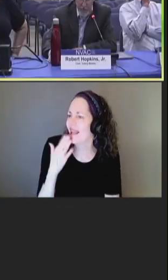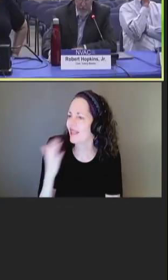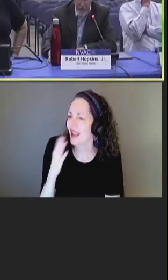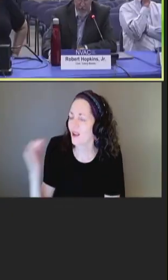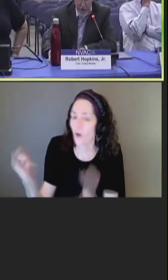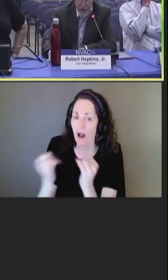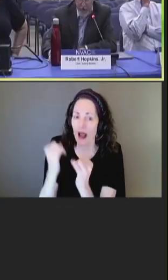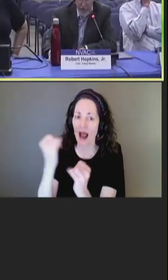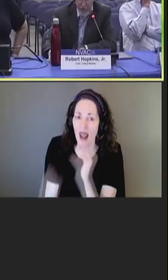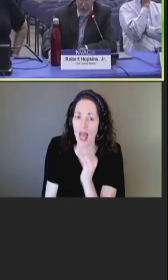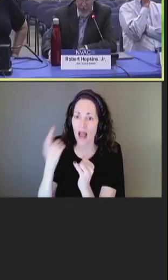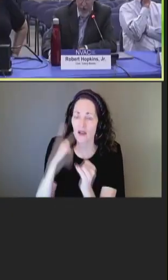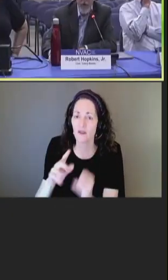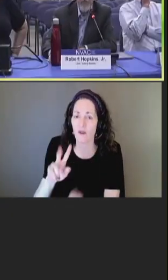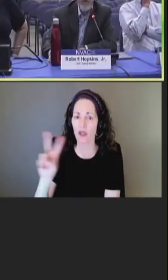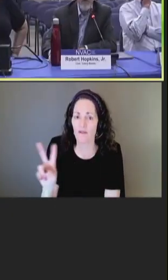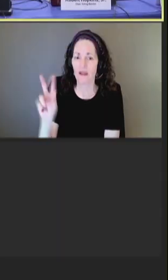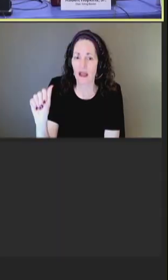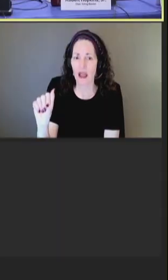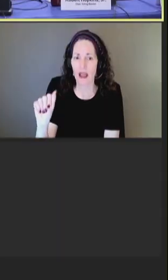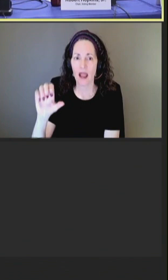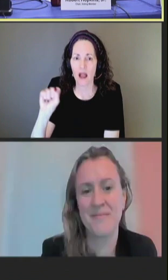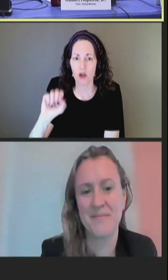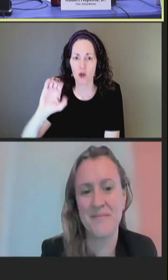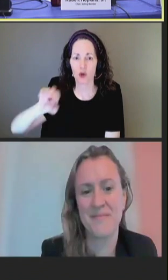least, for the VA, Sophia Califano.